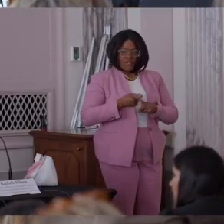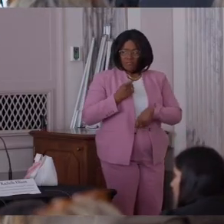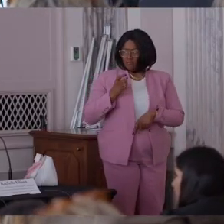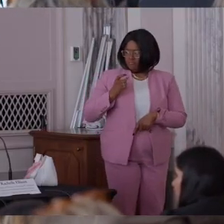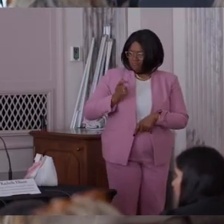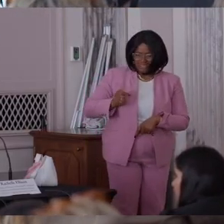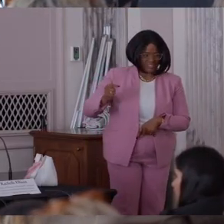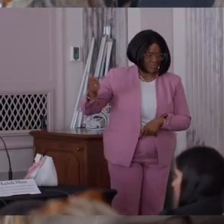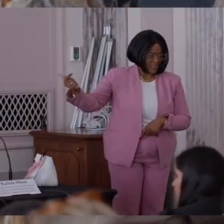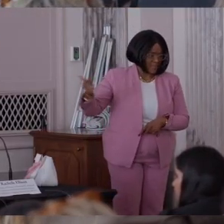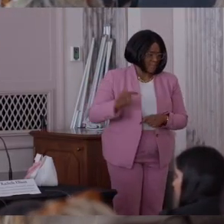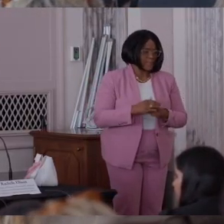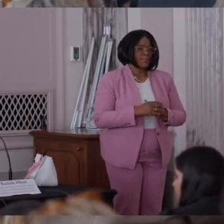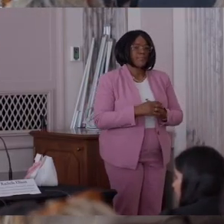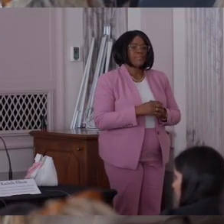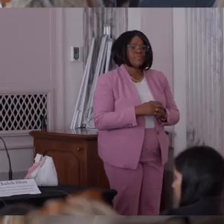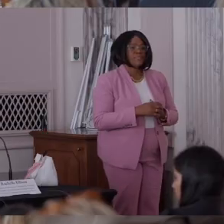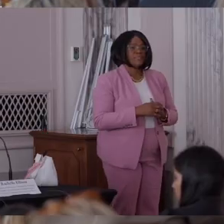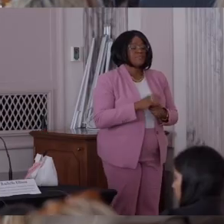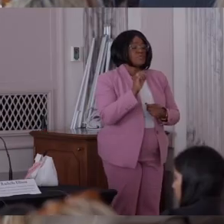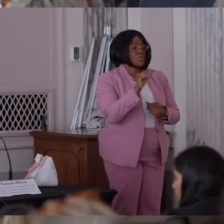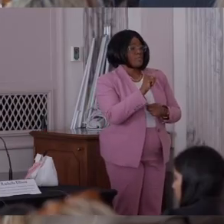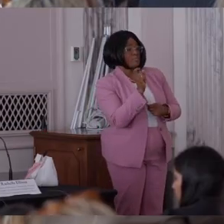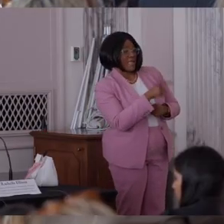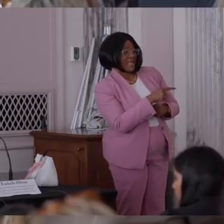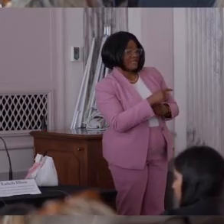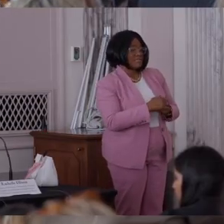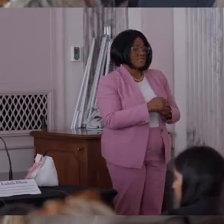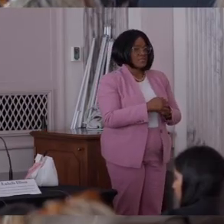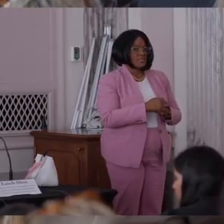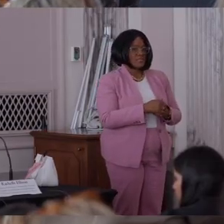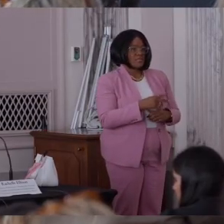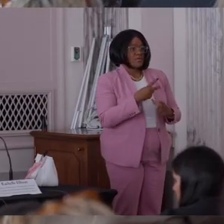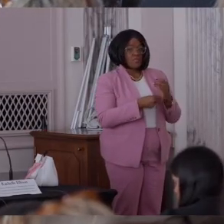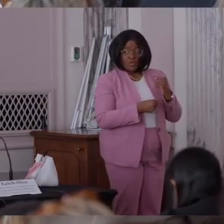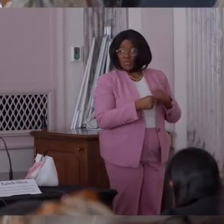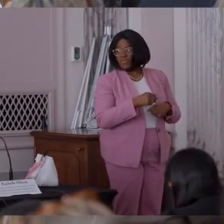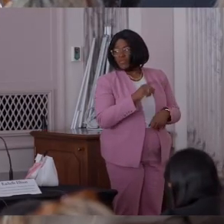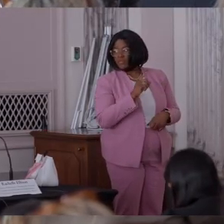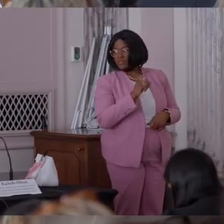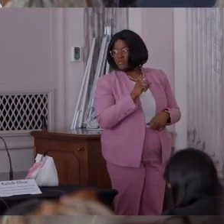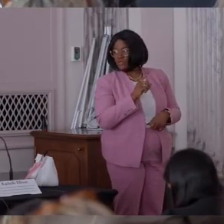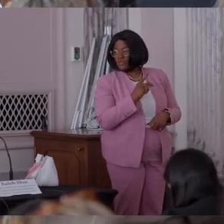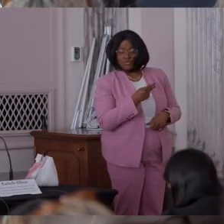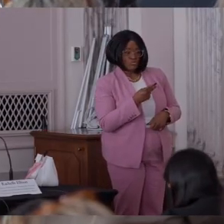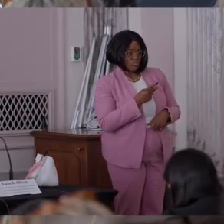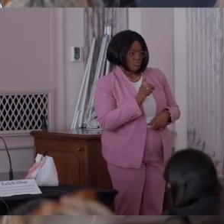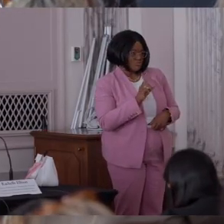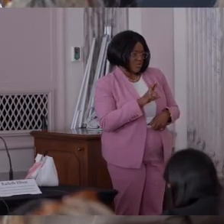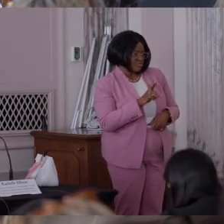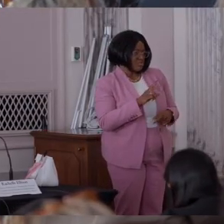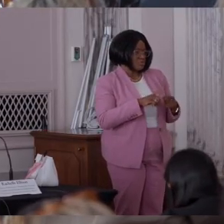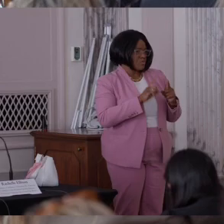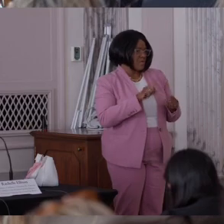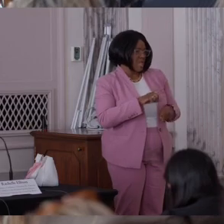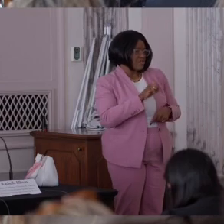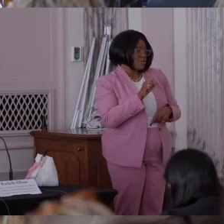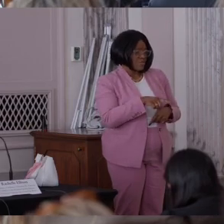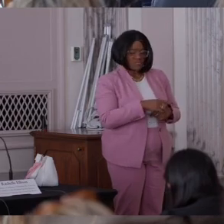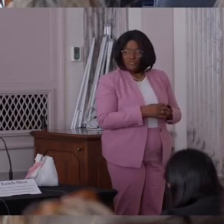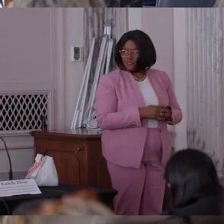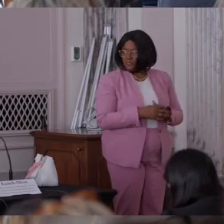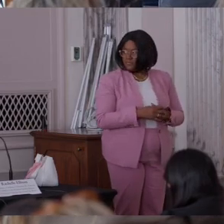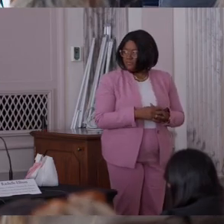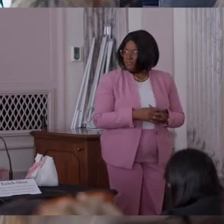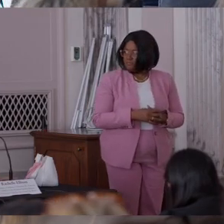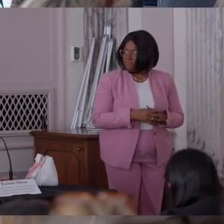panelists. So I'll ask both Donald and Dr. McGuire to answer this question. And perhaps, Donald, you can